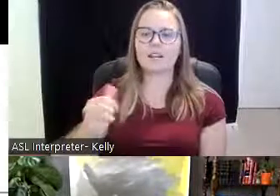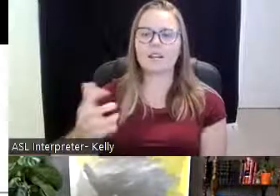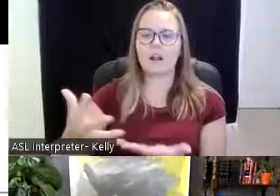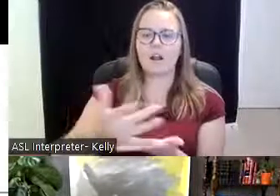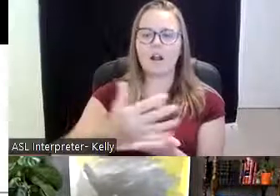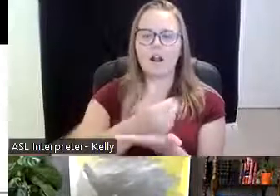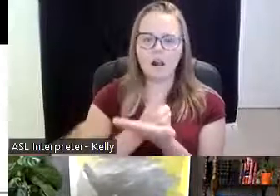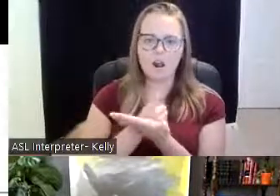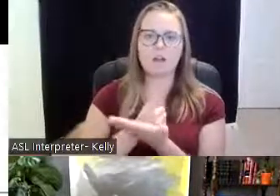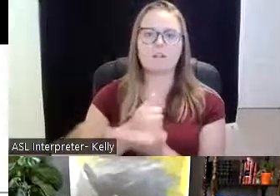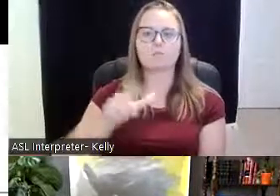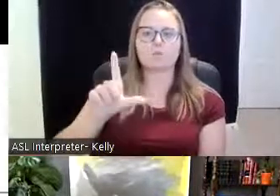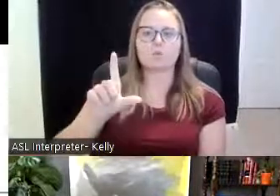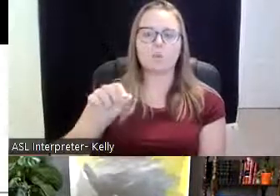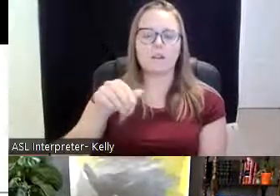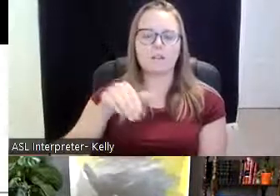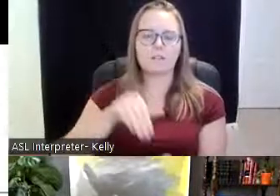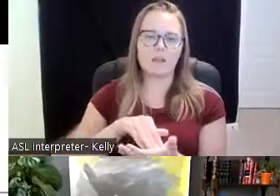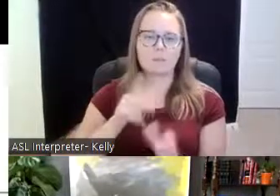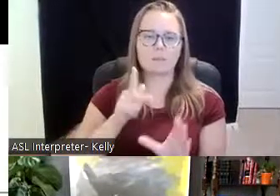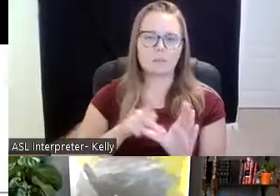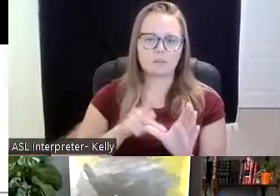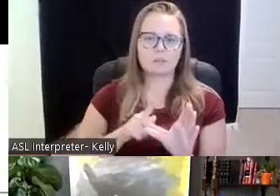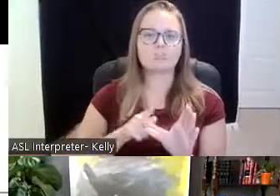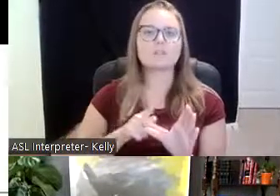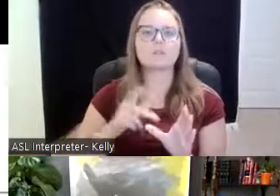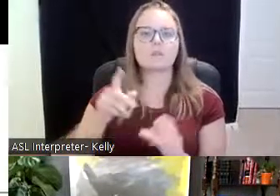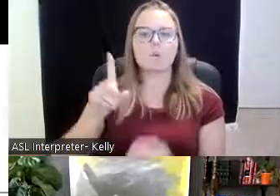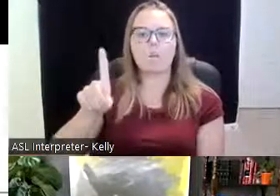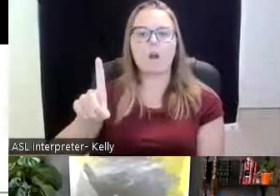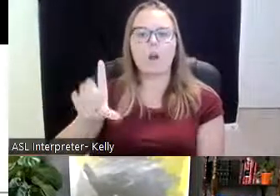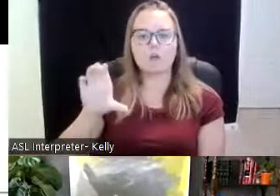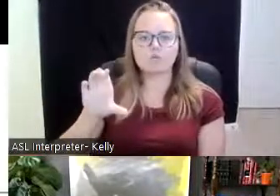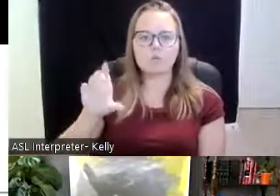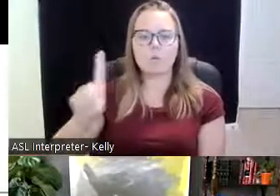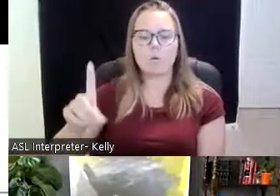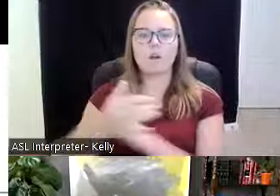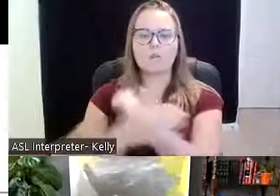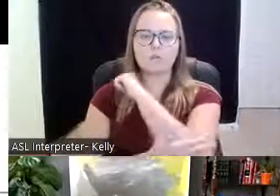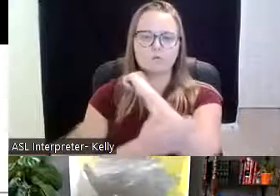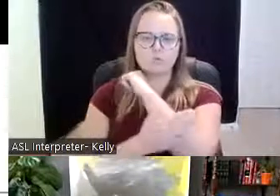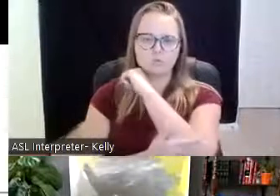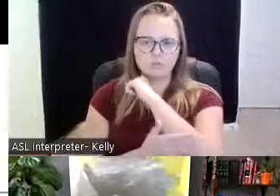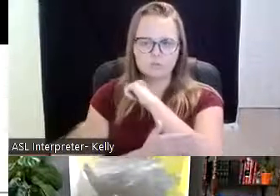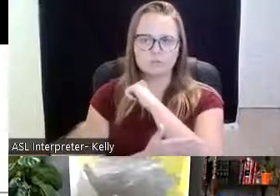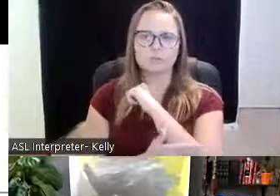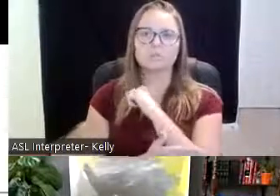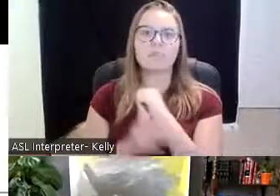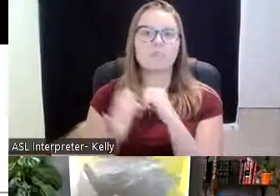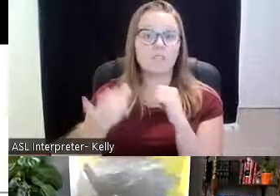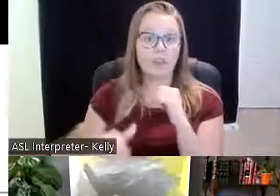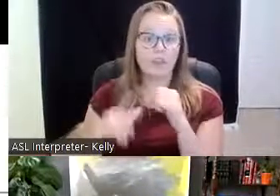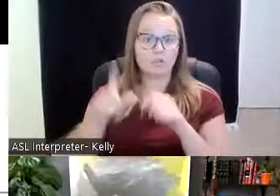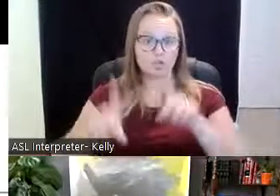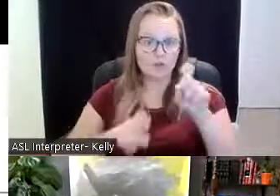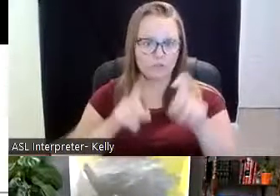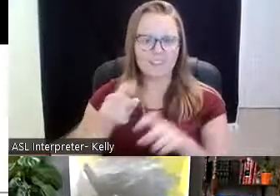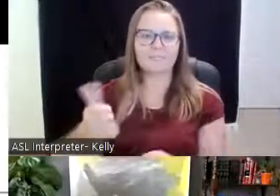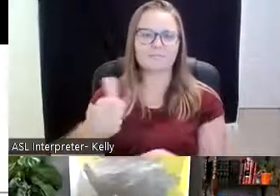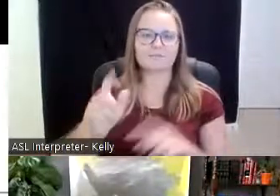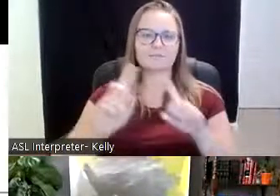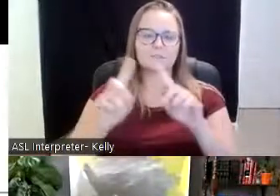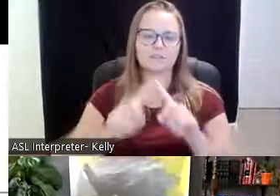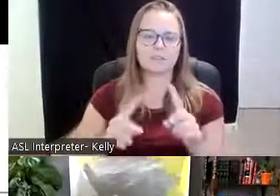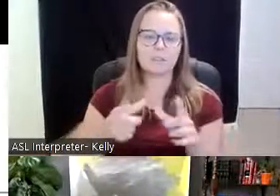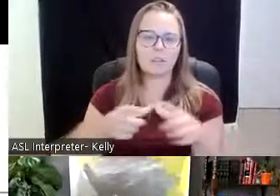20,000 participants, including 101 countries, and obtained in 10 different languages. And